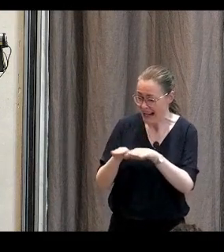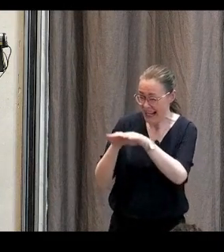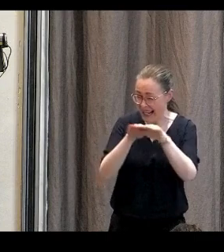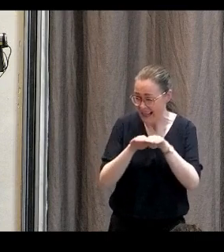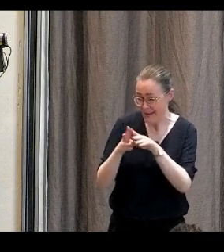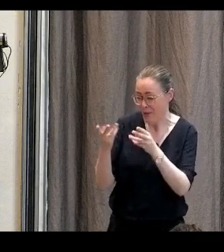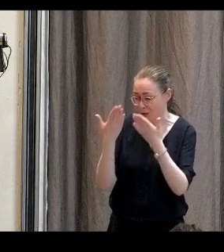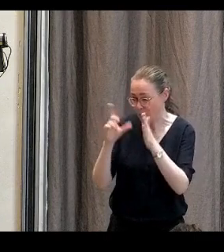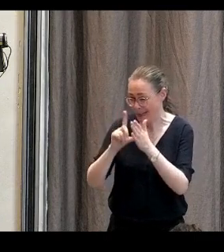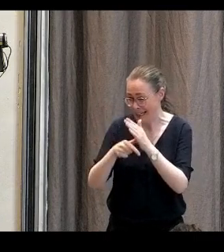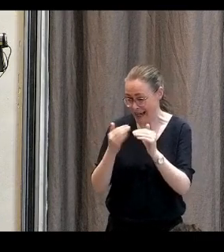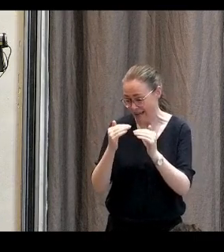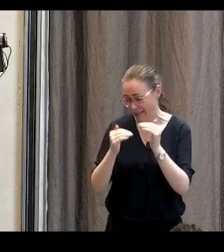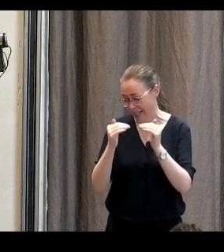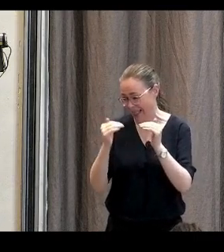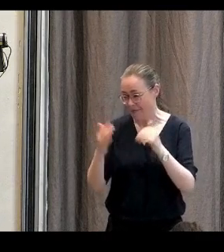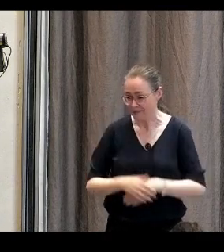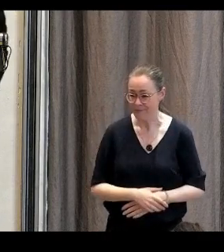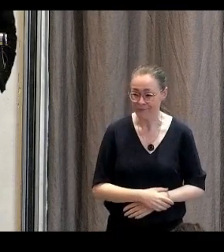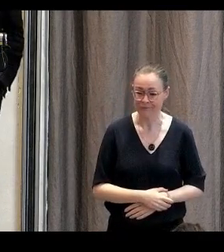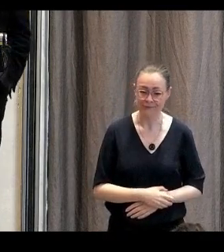as I'll show you later on.